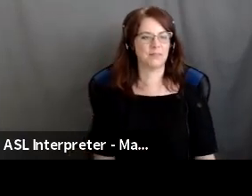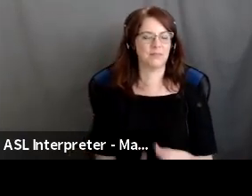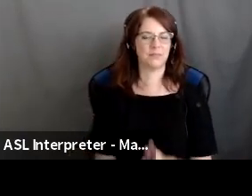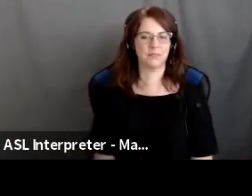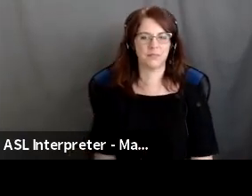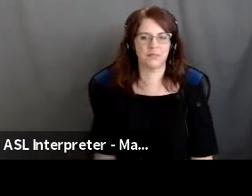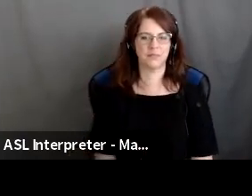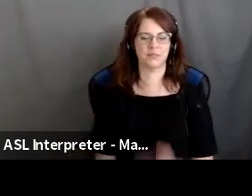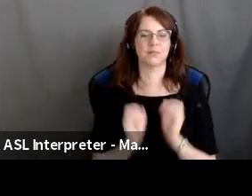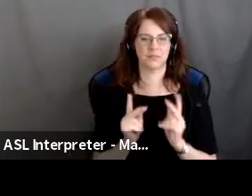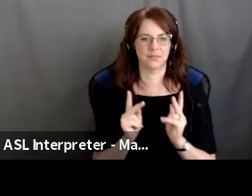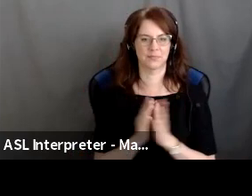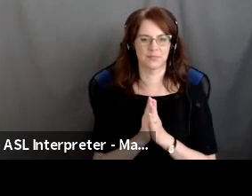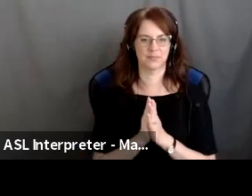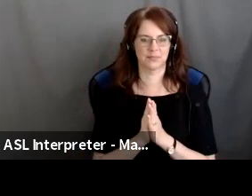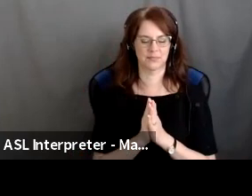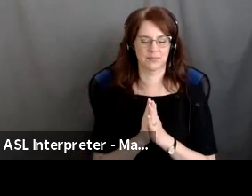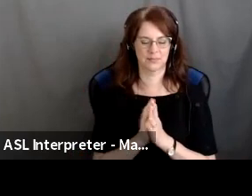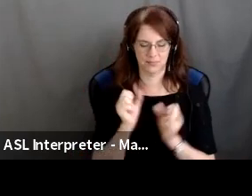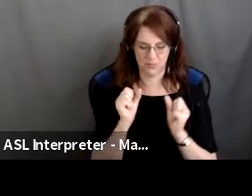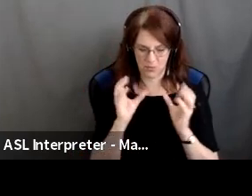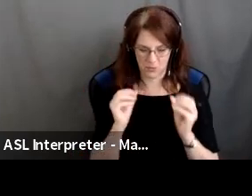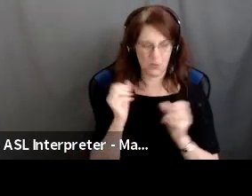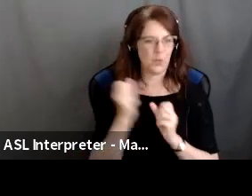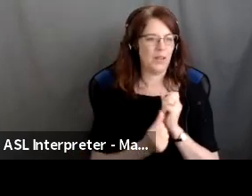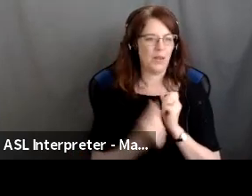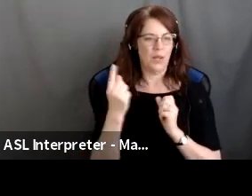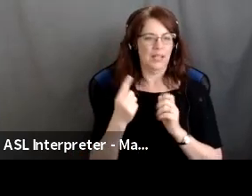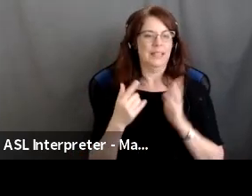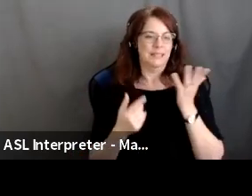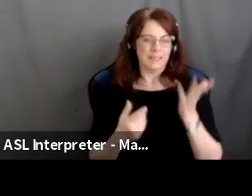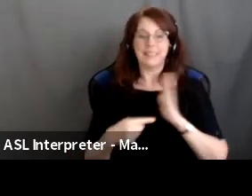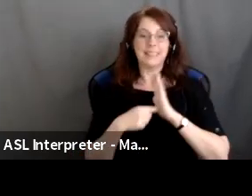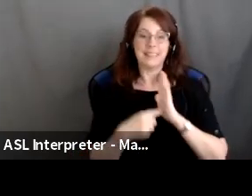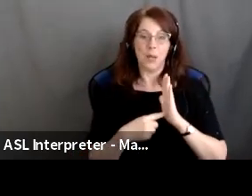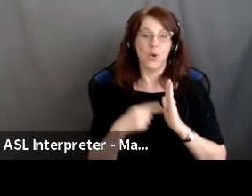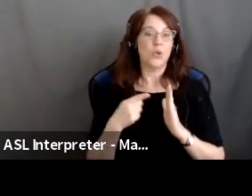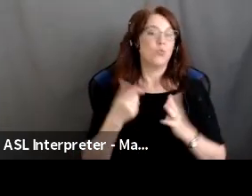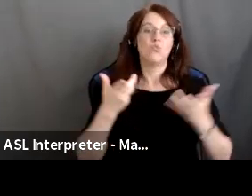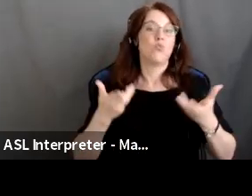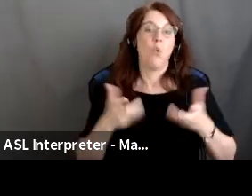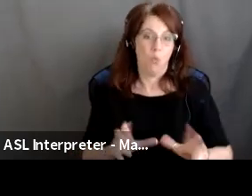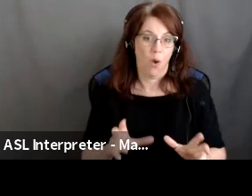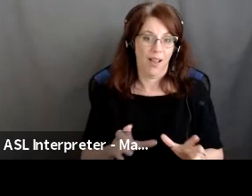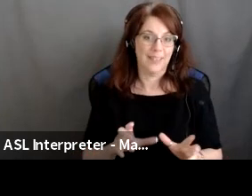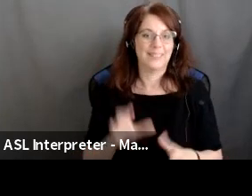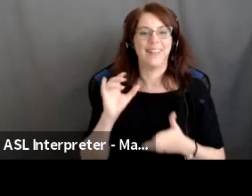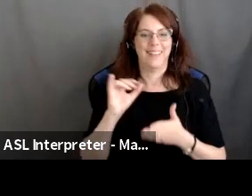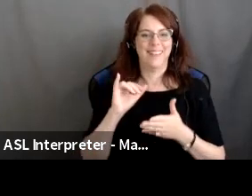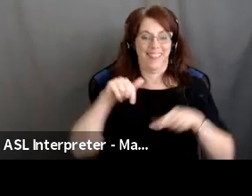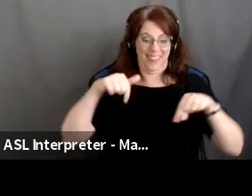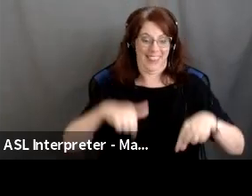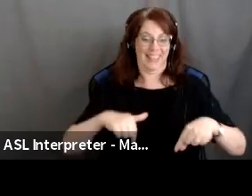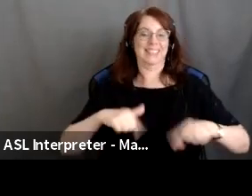Okay. So everybody, this is kind of an example of what you don't want to would like not to happen during